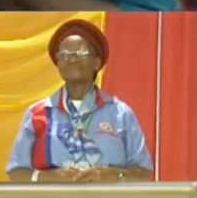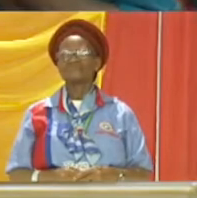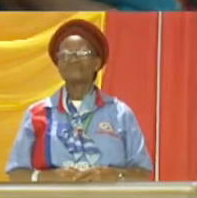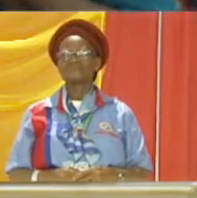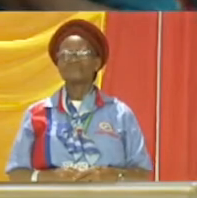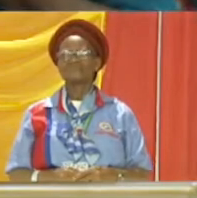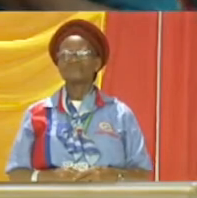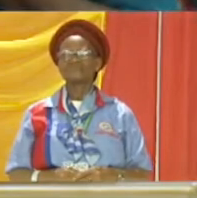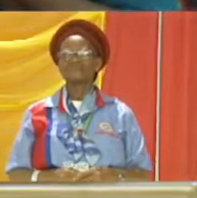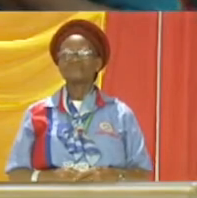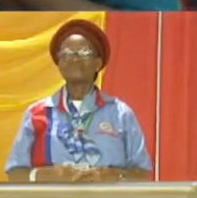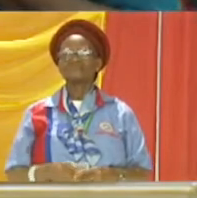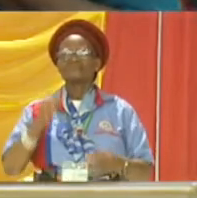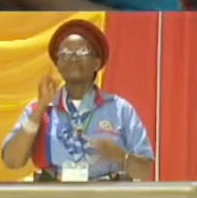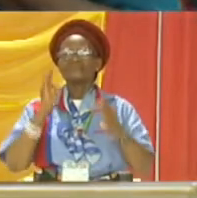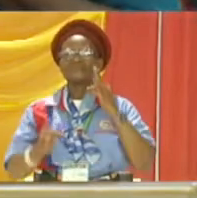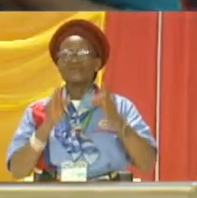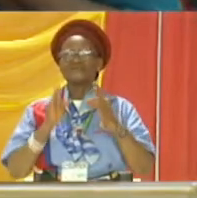If you are standing